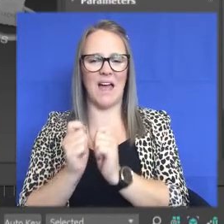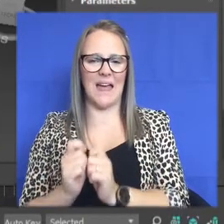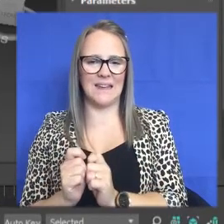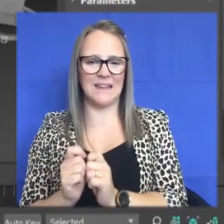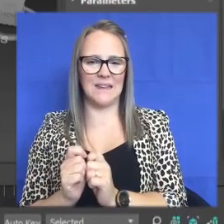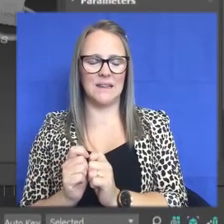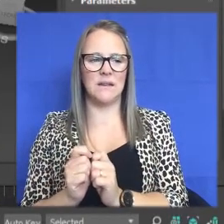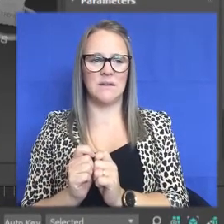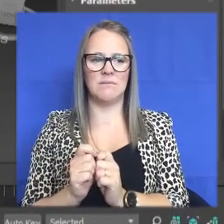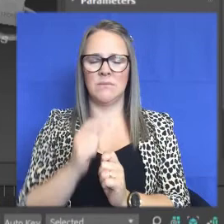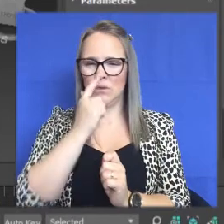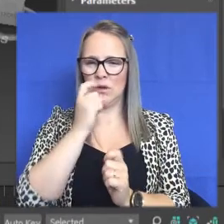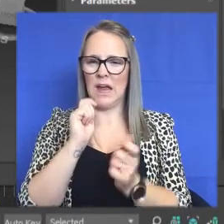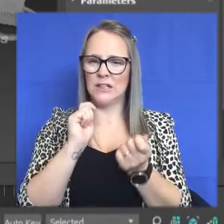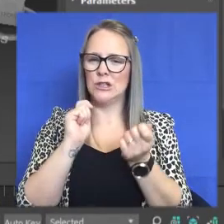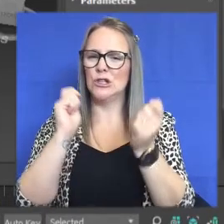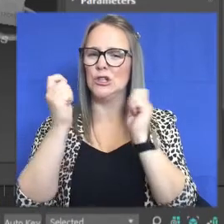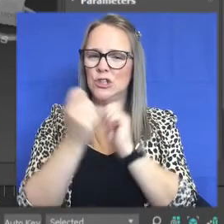radius